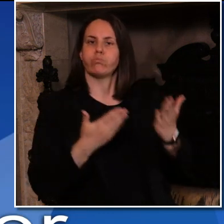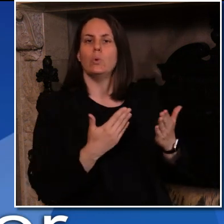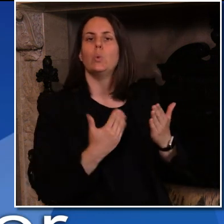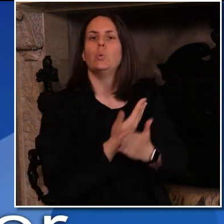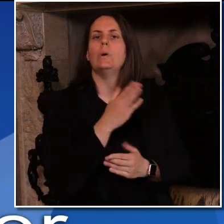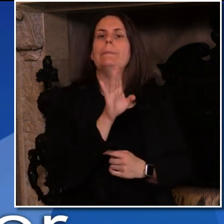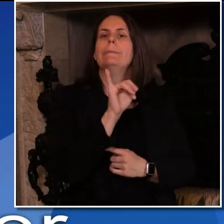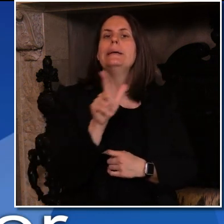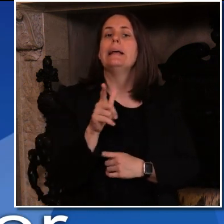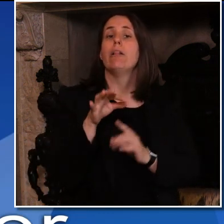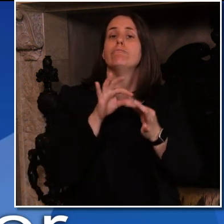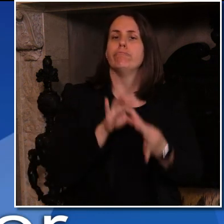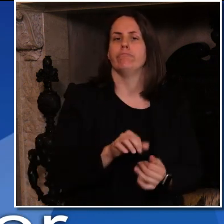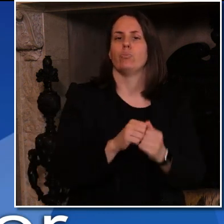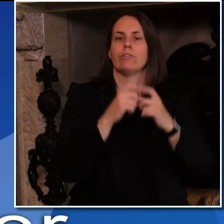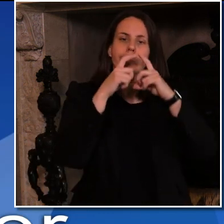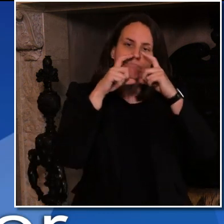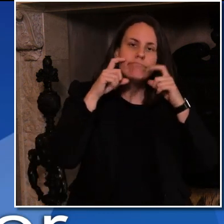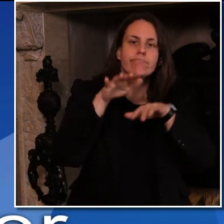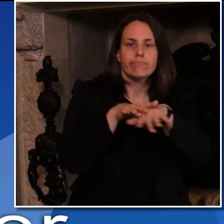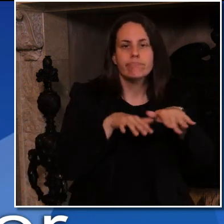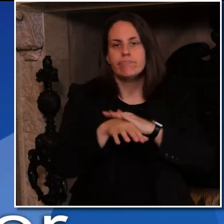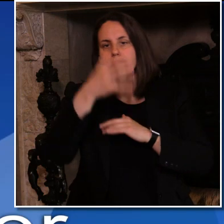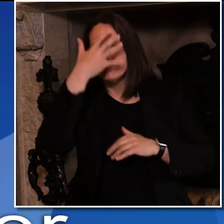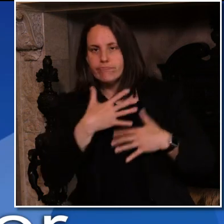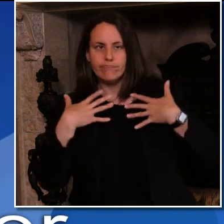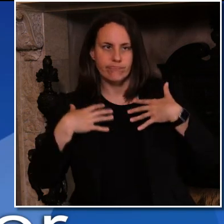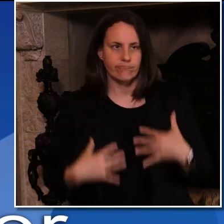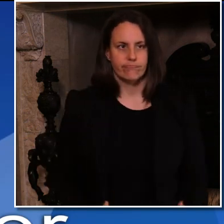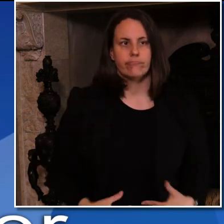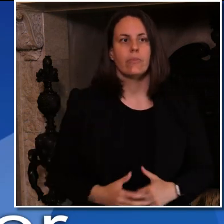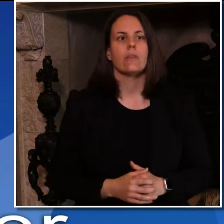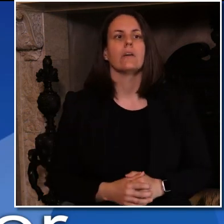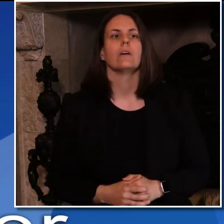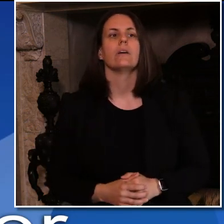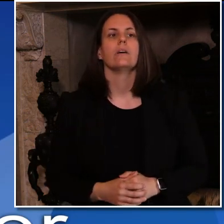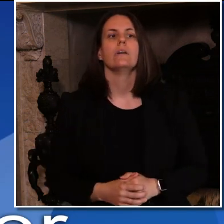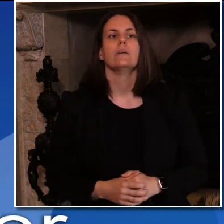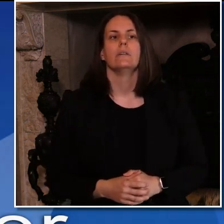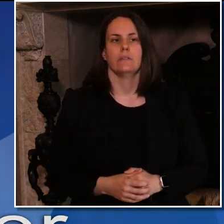move, what's the current state of Wisconsin's testing kit supply?